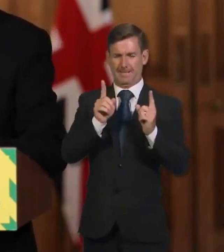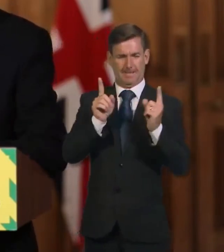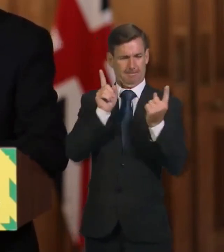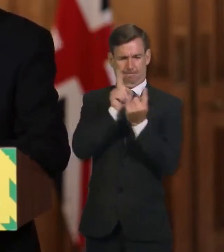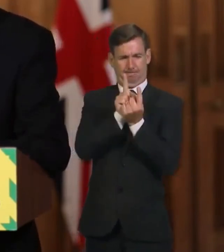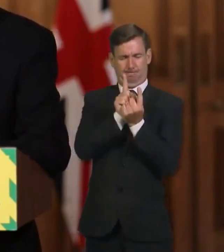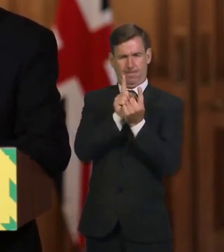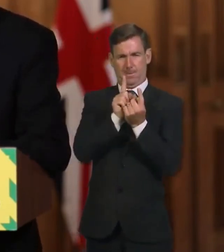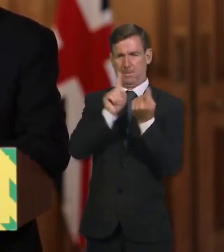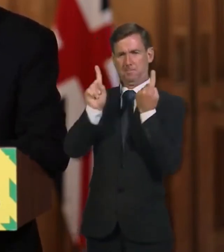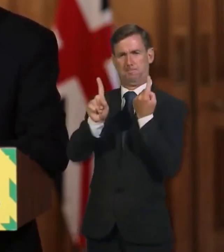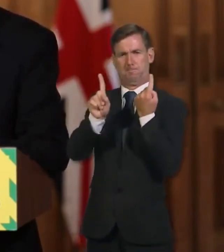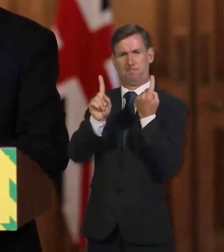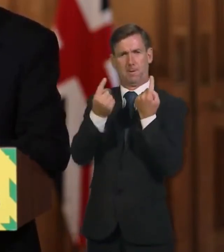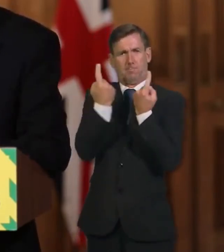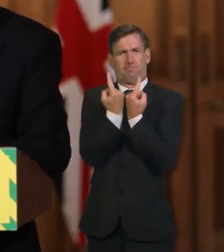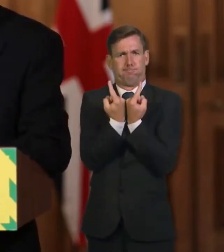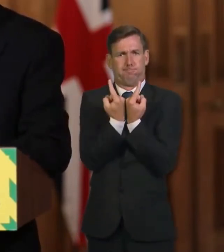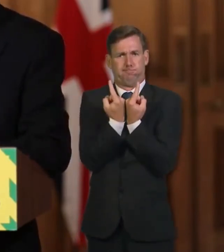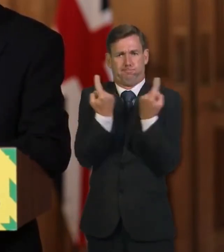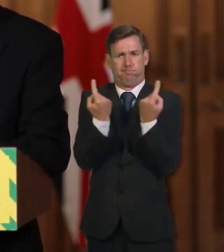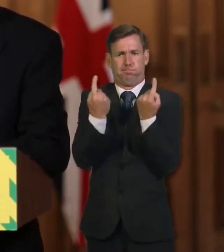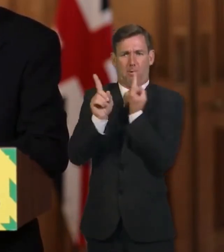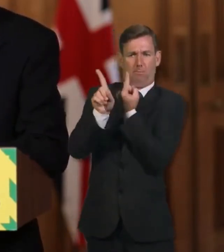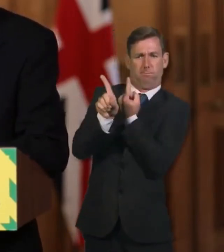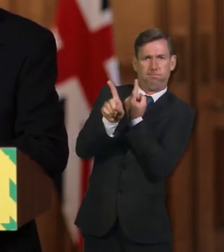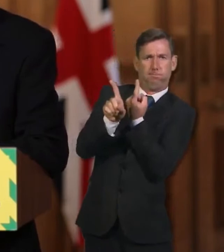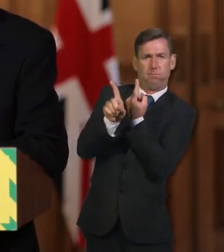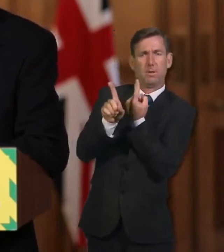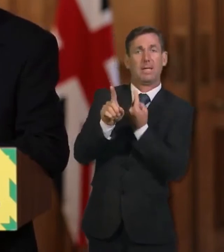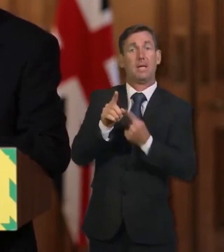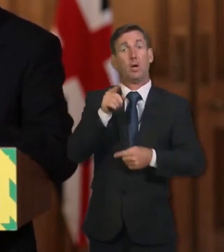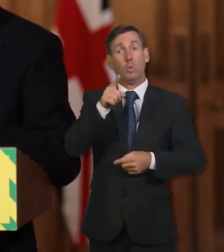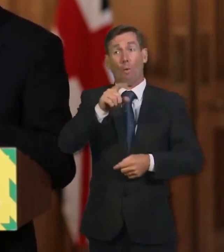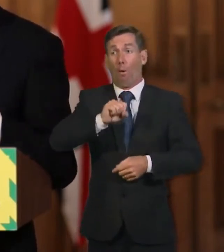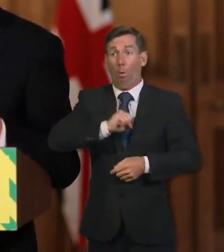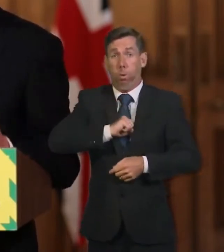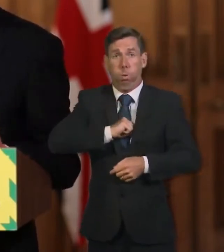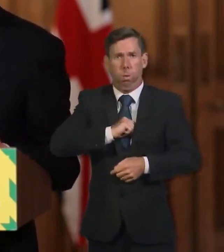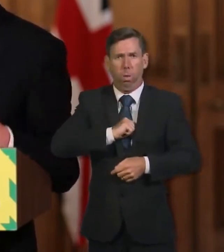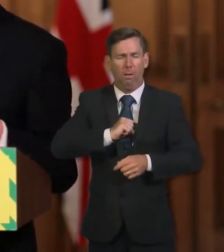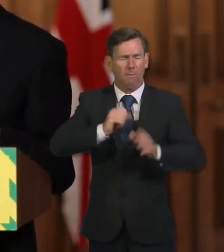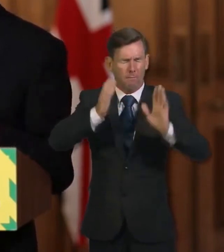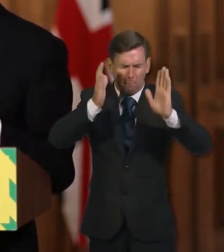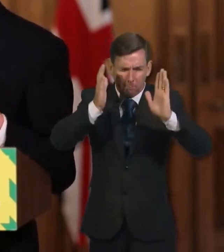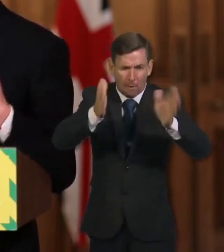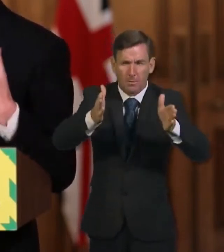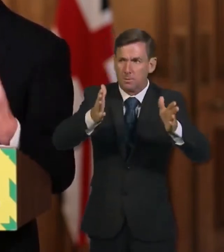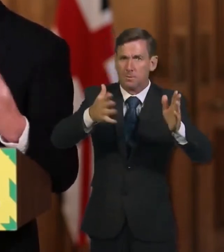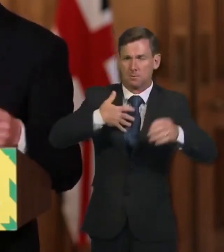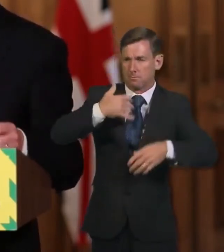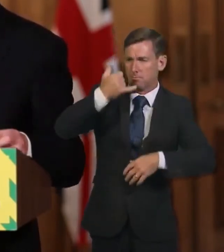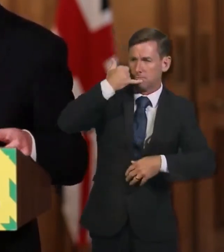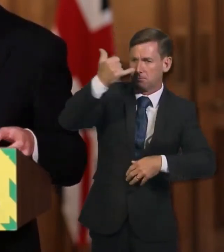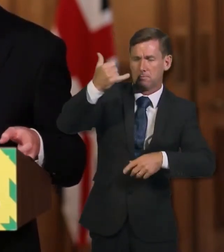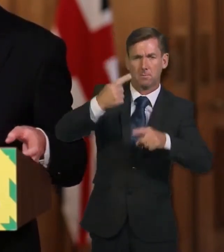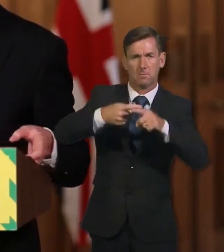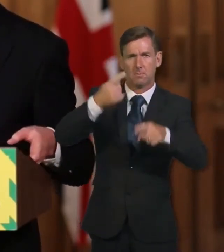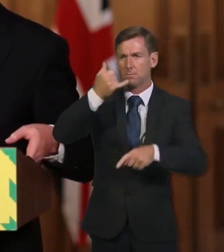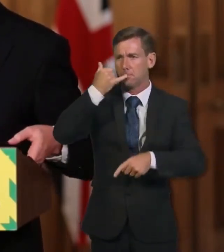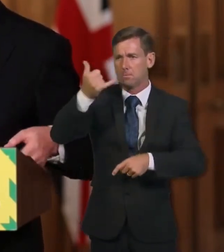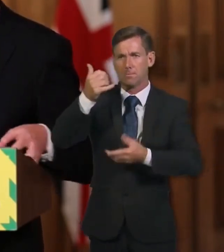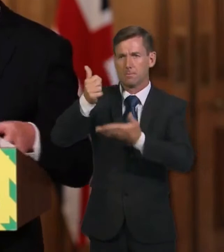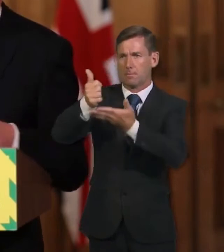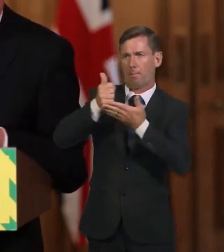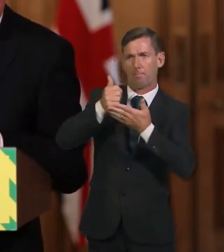you're symptomatic in any way, immediately to call the relevant hotline. And I think that's the approach we're taking.